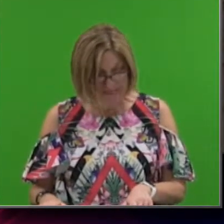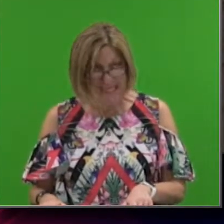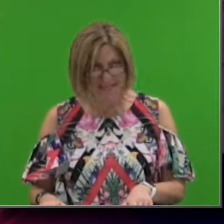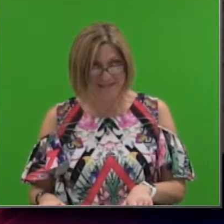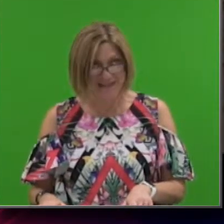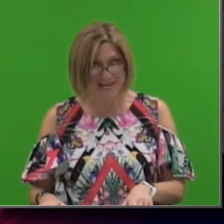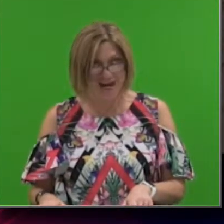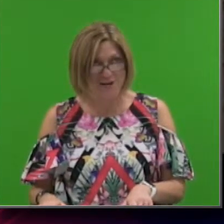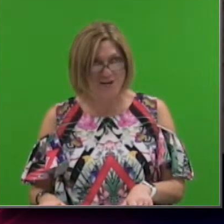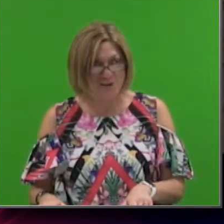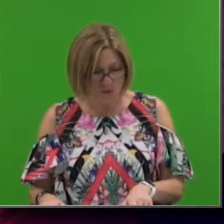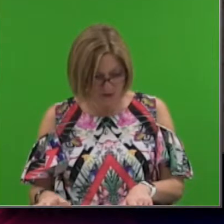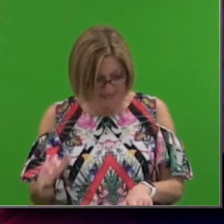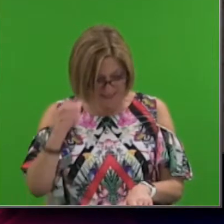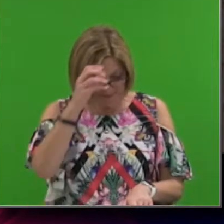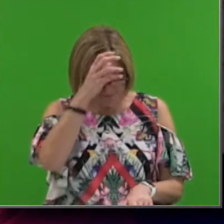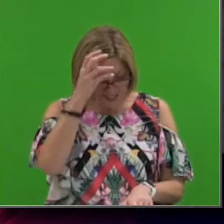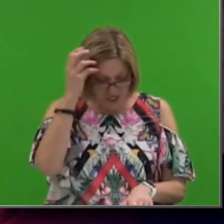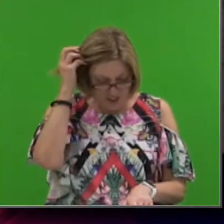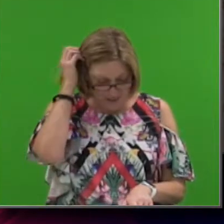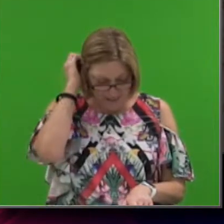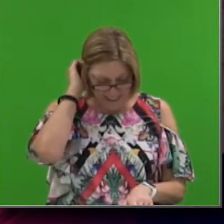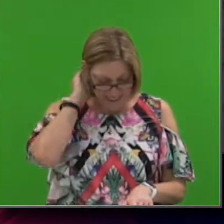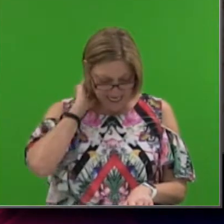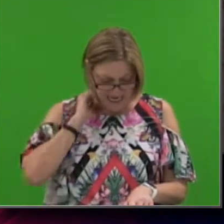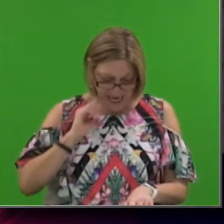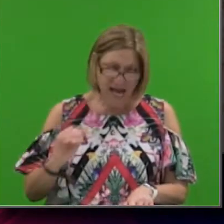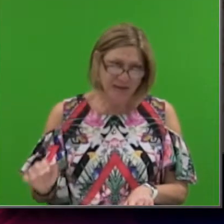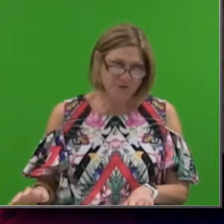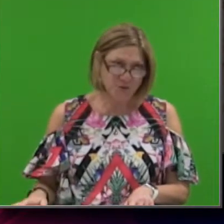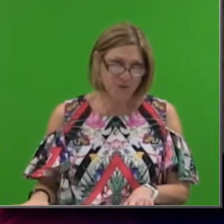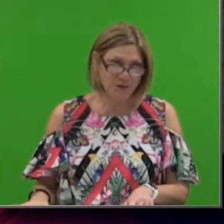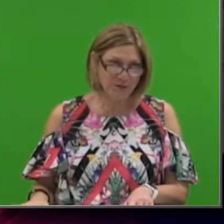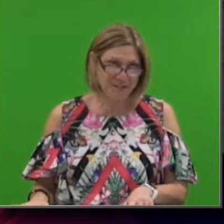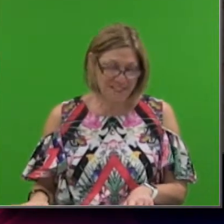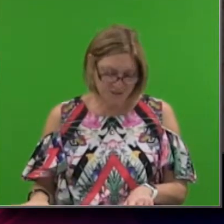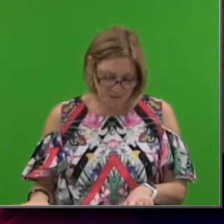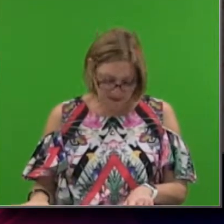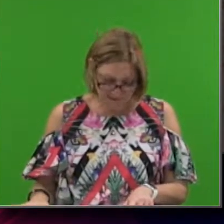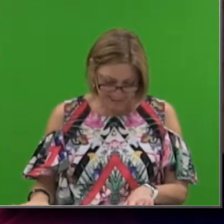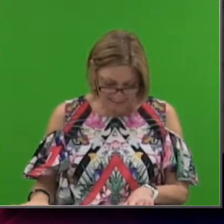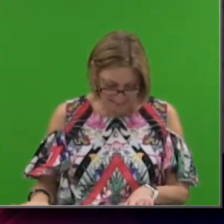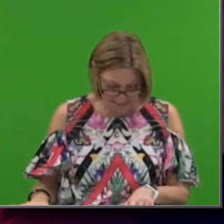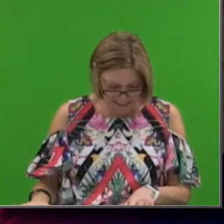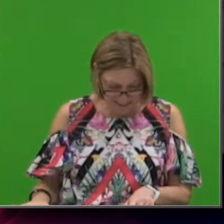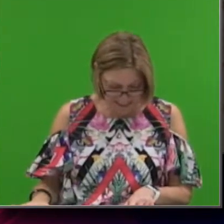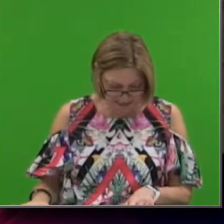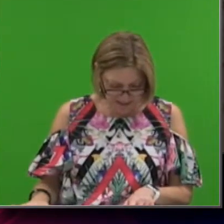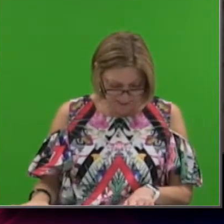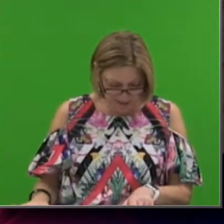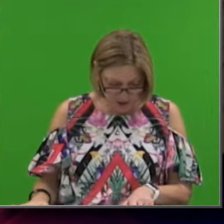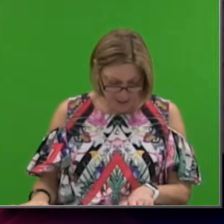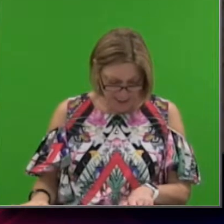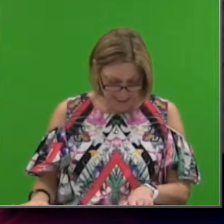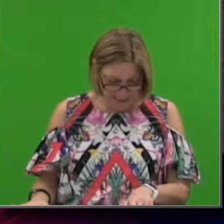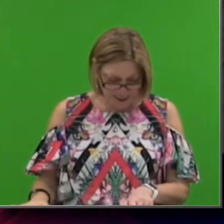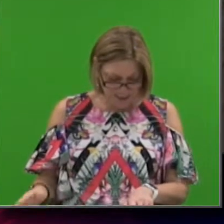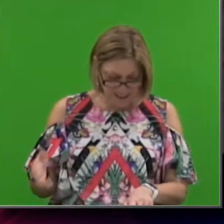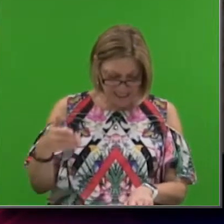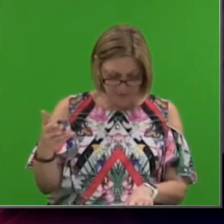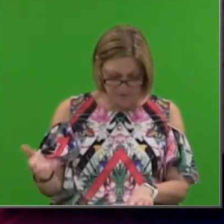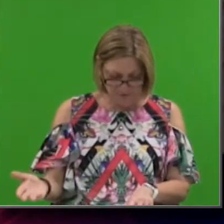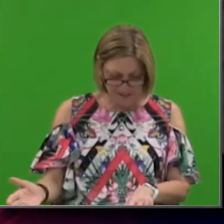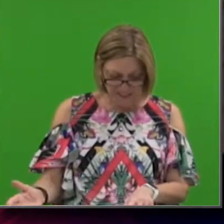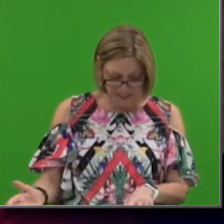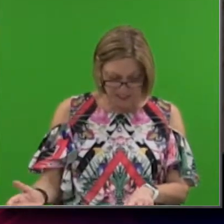she began to get annoyed. She would say, "I'm sure Athena is very talented, but look, did you